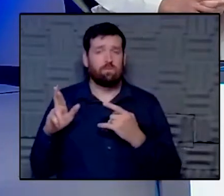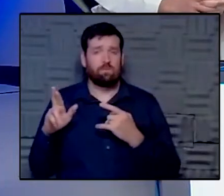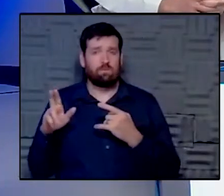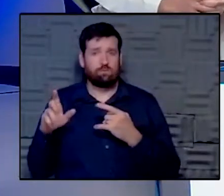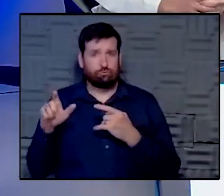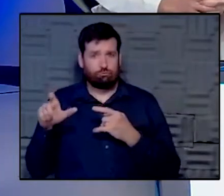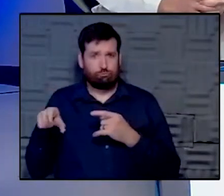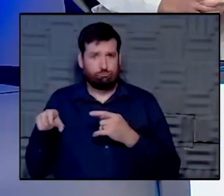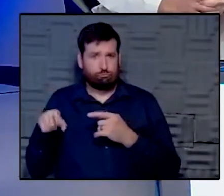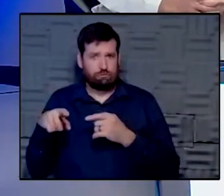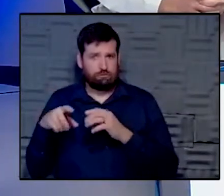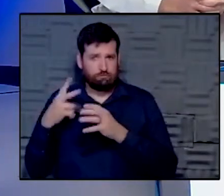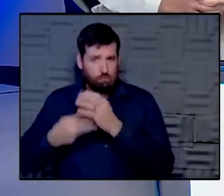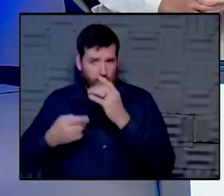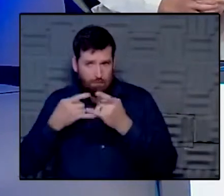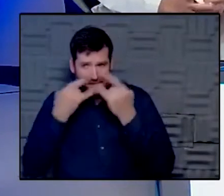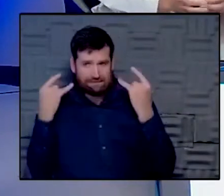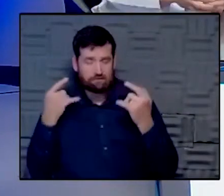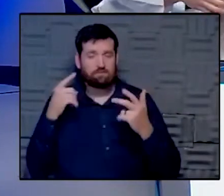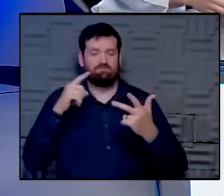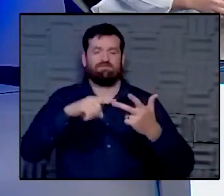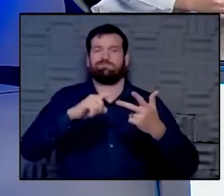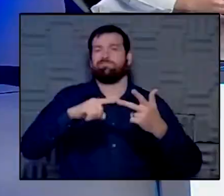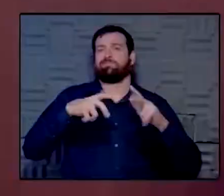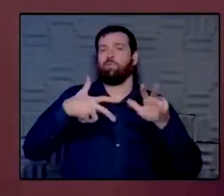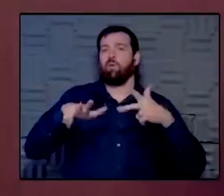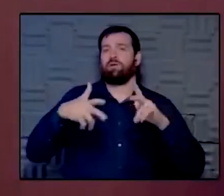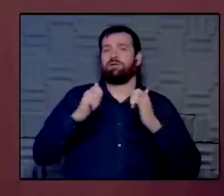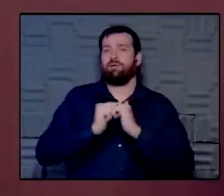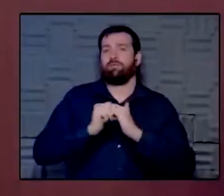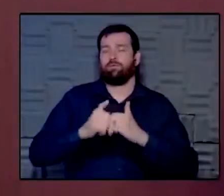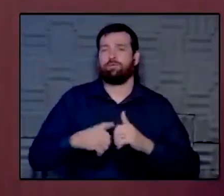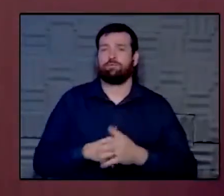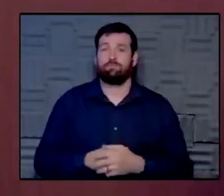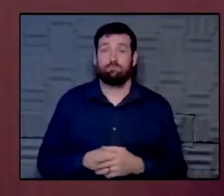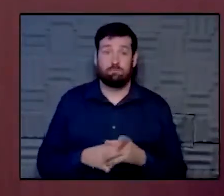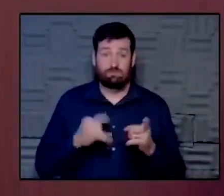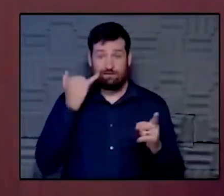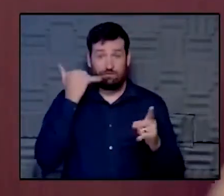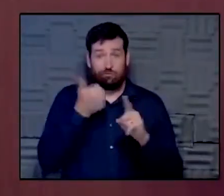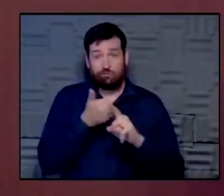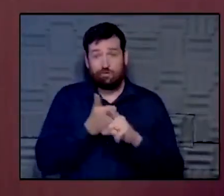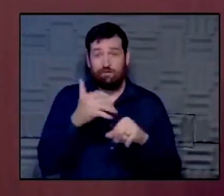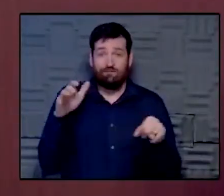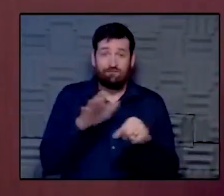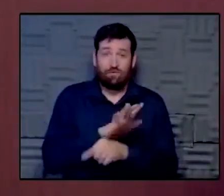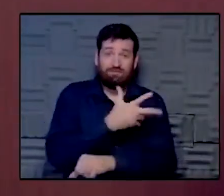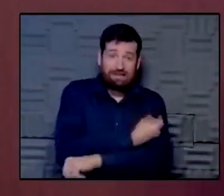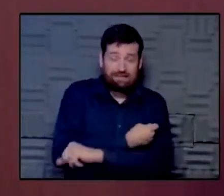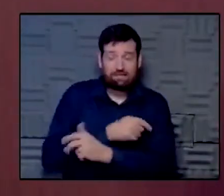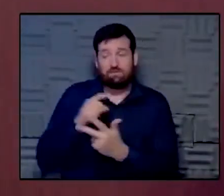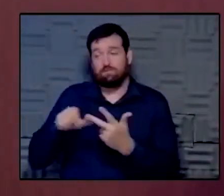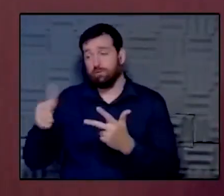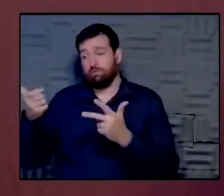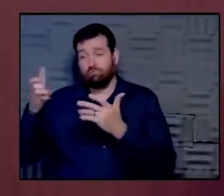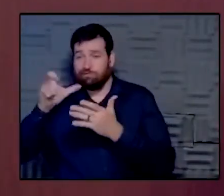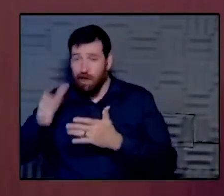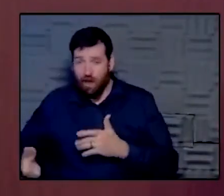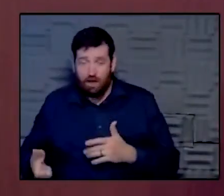So I think on the walking partner, I think you can, if you're fully vaccinated, the other person's not